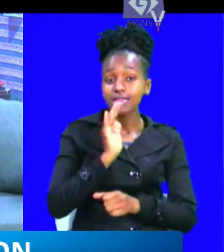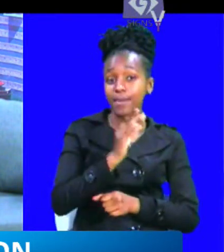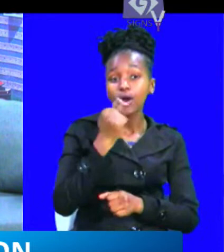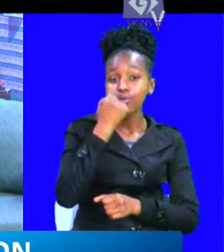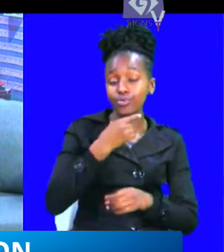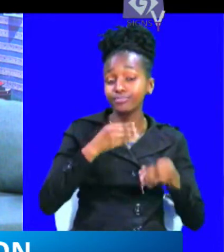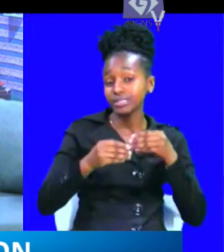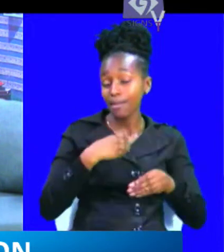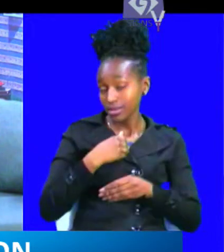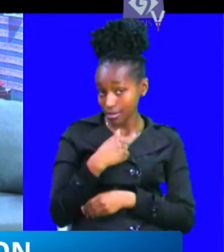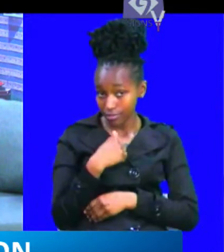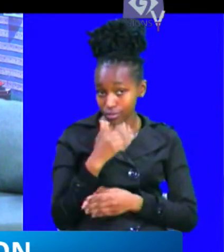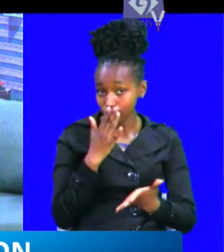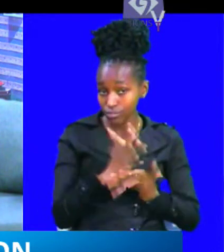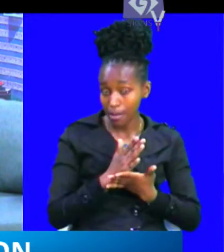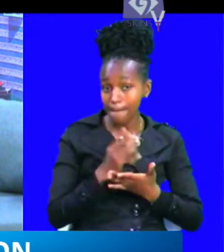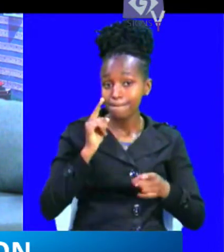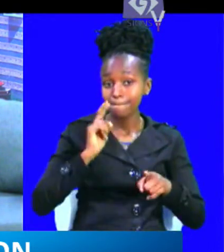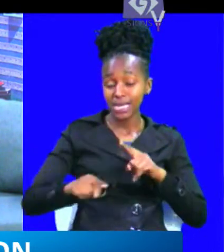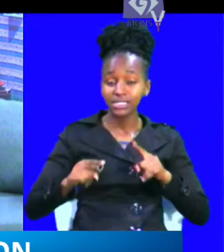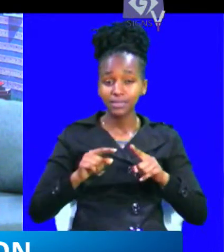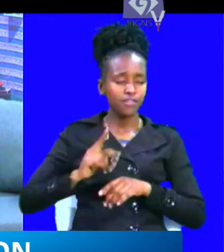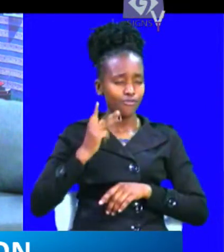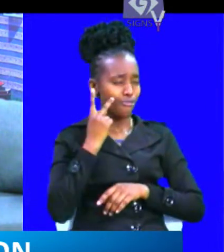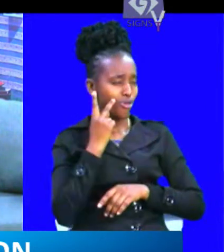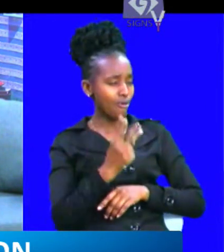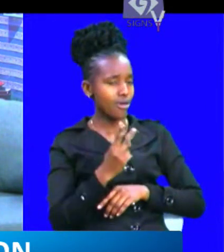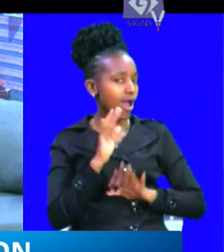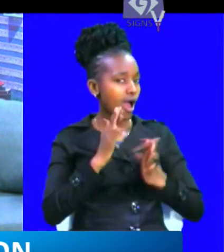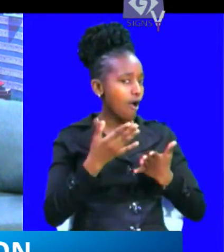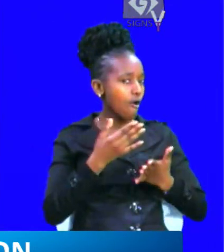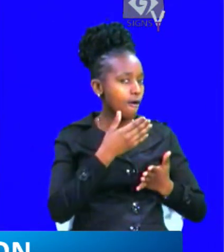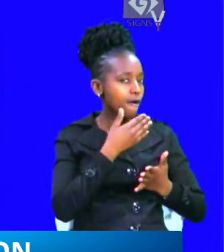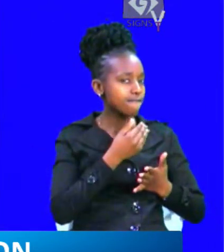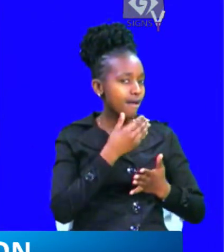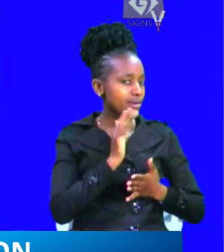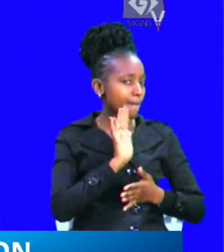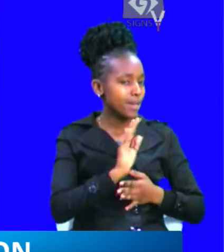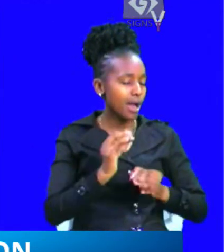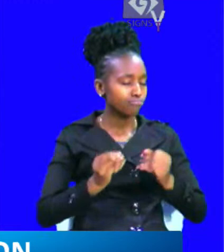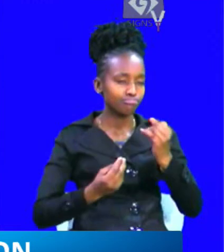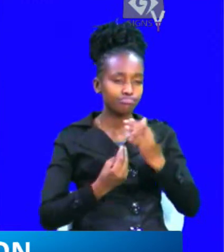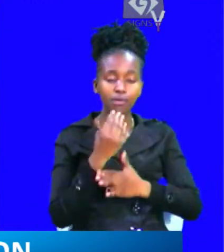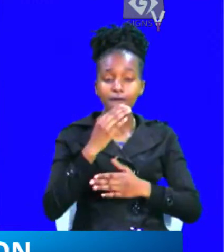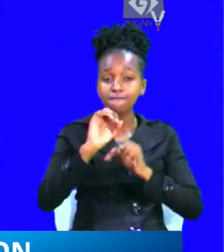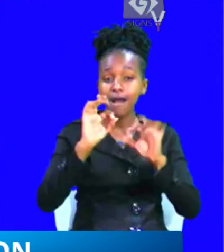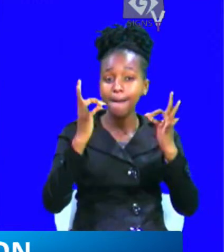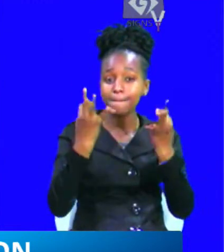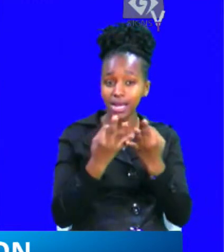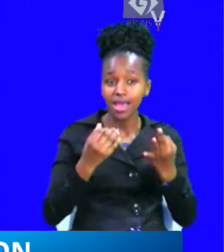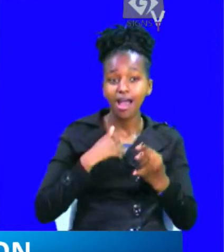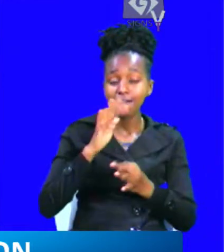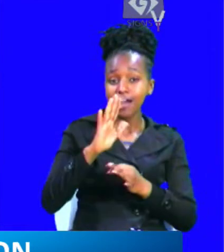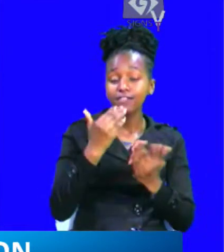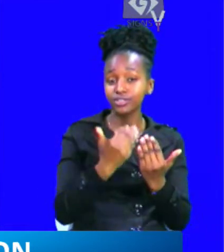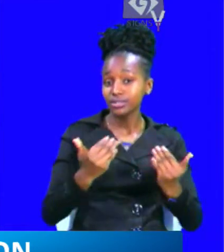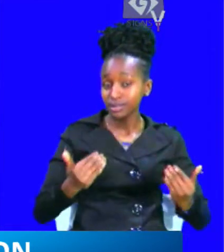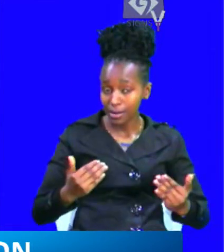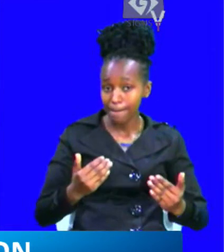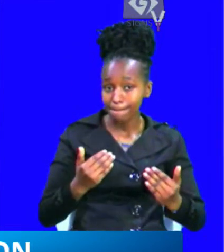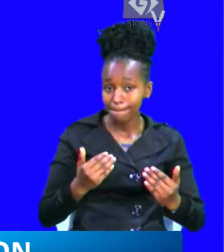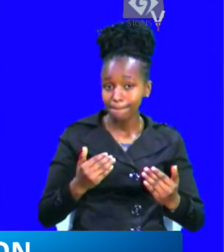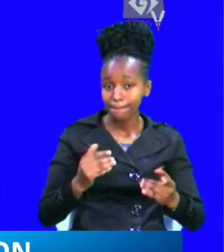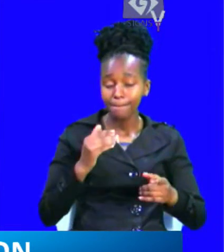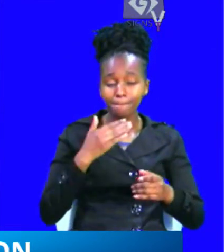from seeing him, a family of 5, and of course with your darling mother, what would